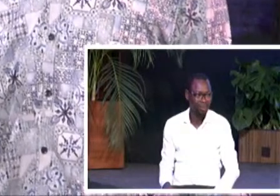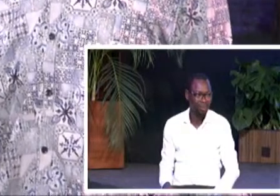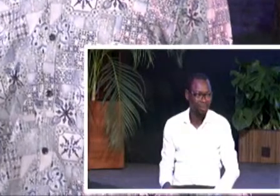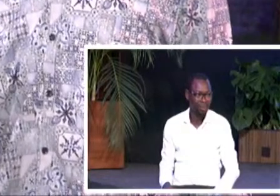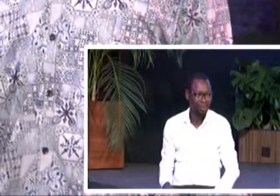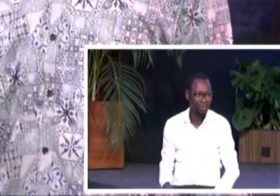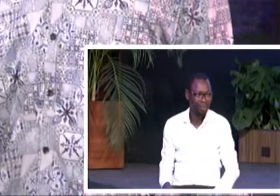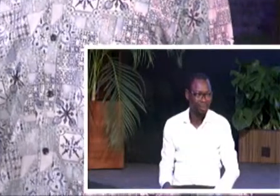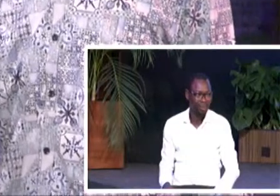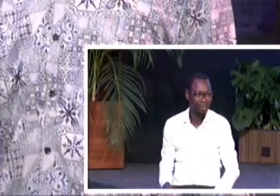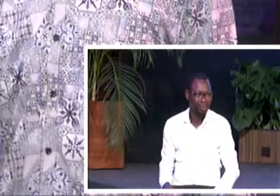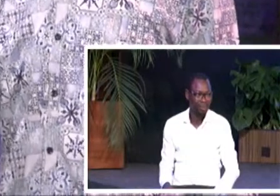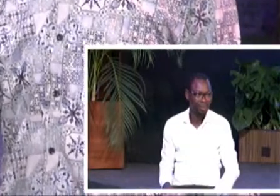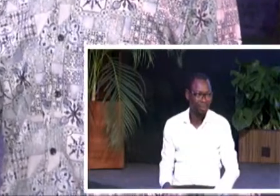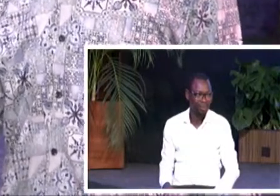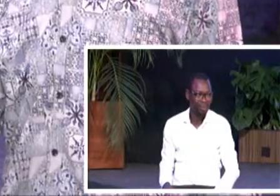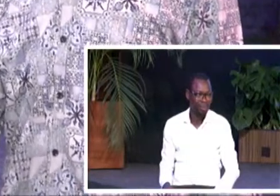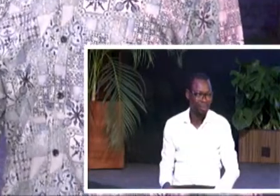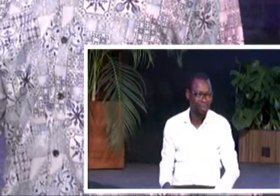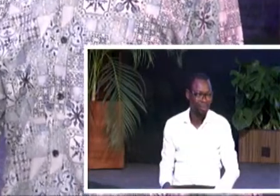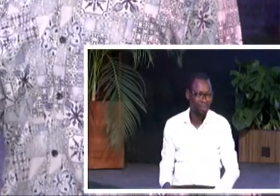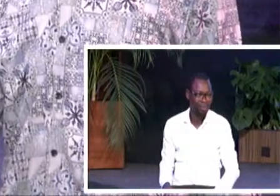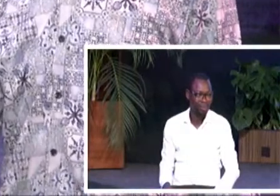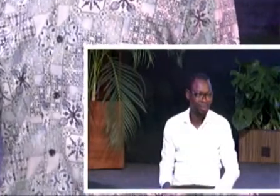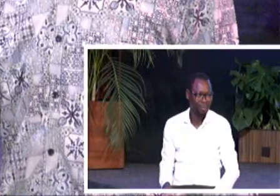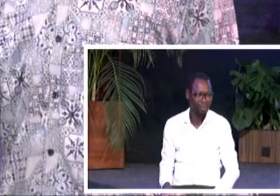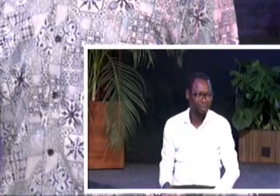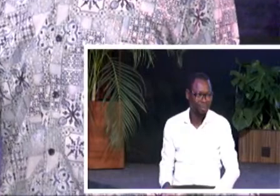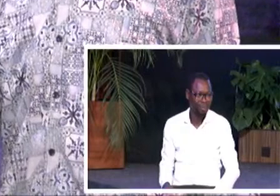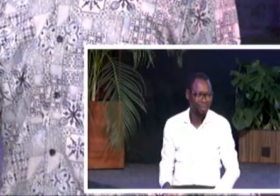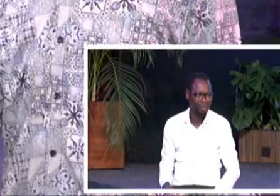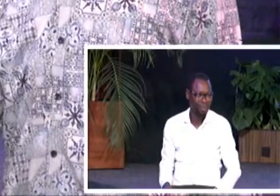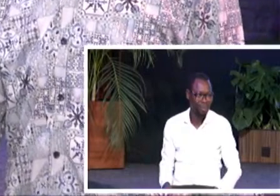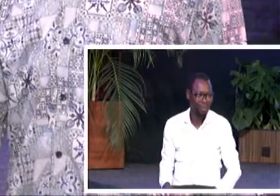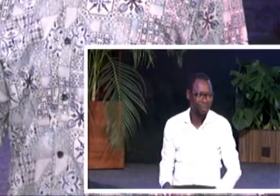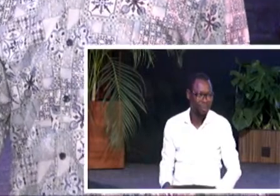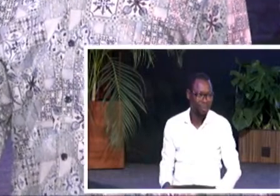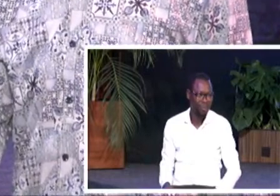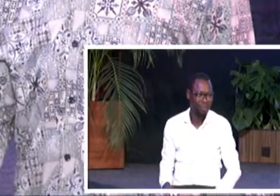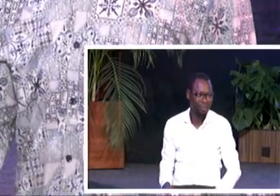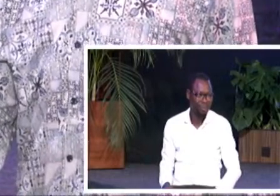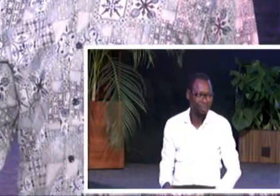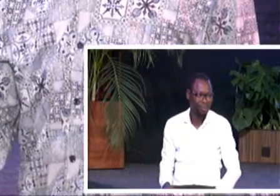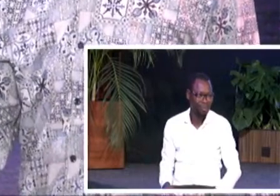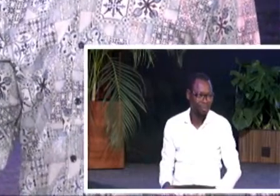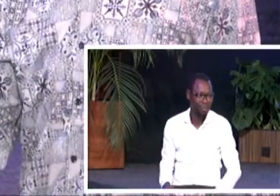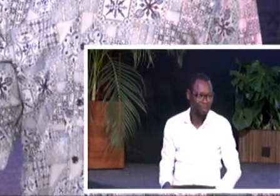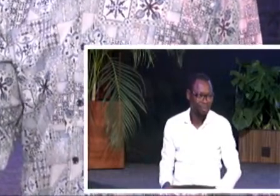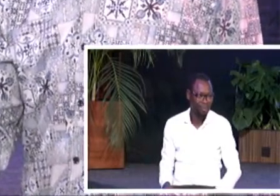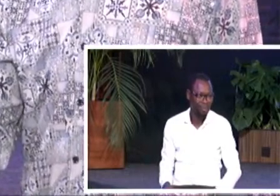also an influencer to other people, like how I've also benefited from this conference.